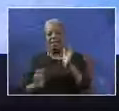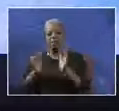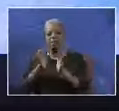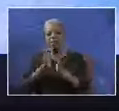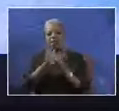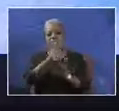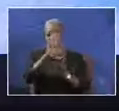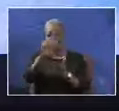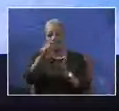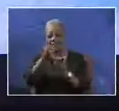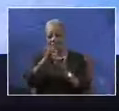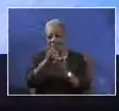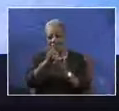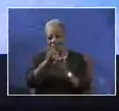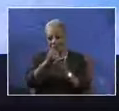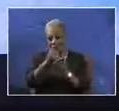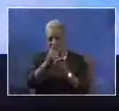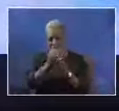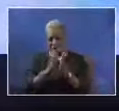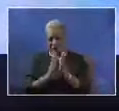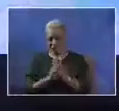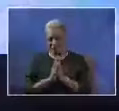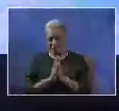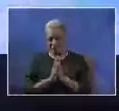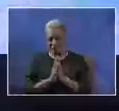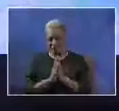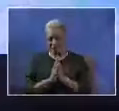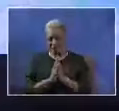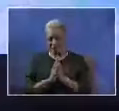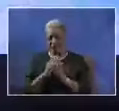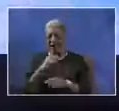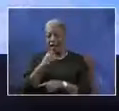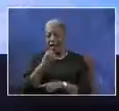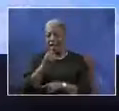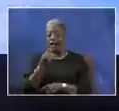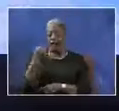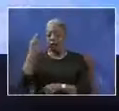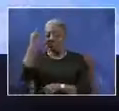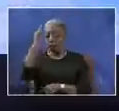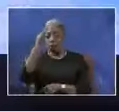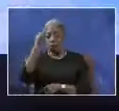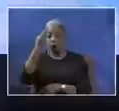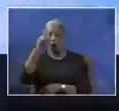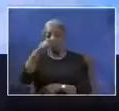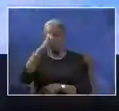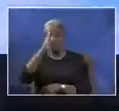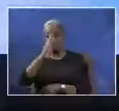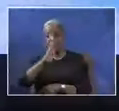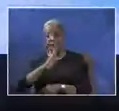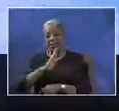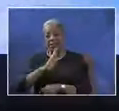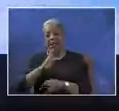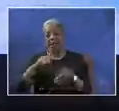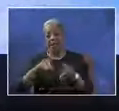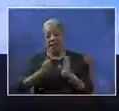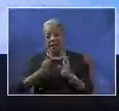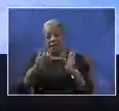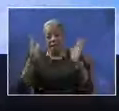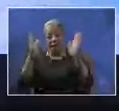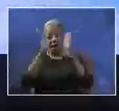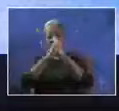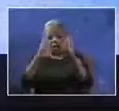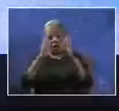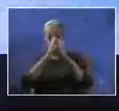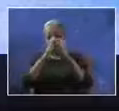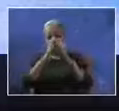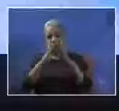five reasons why God allows trouble to come in your life. And sometimes God will